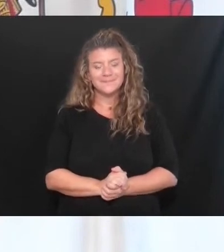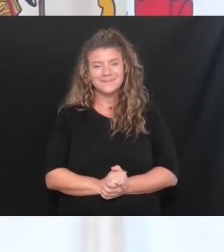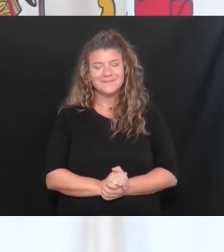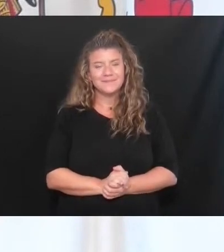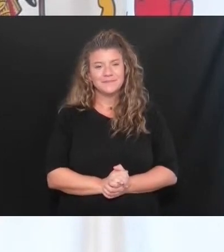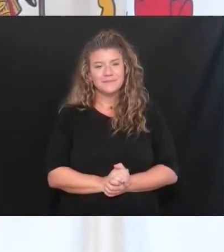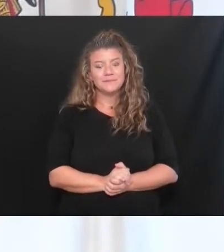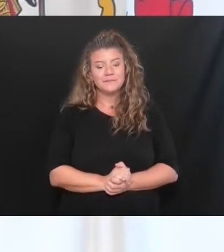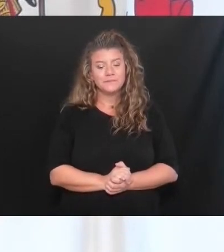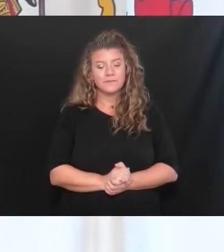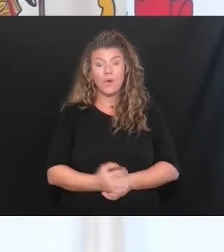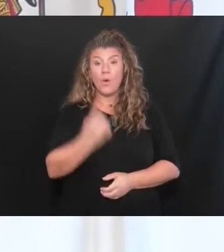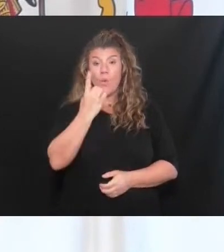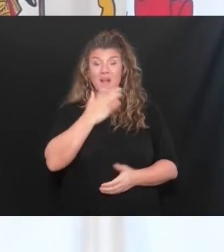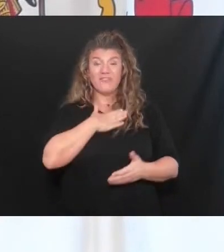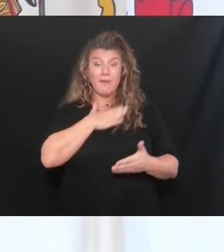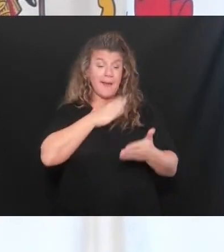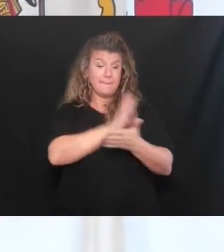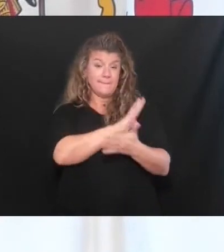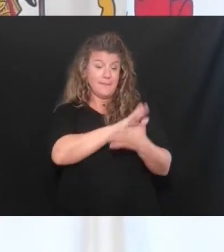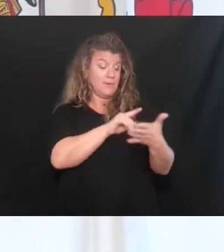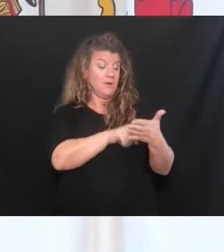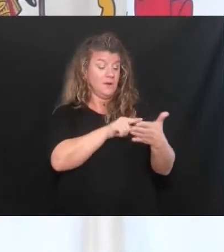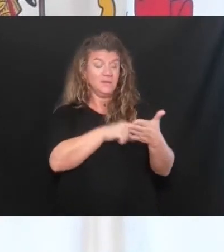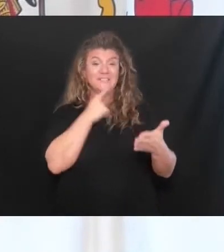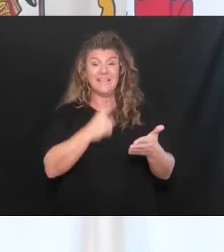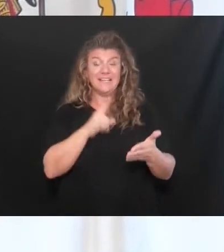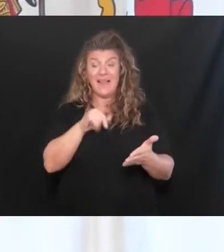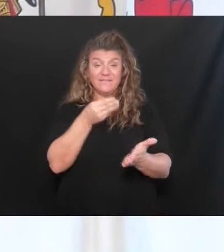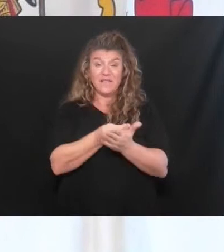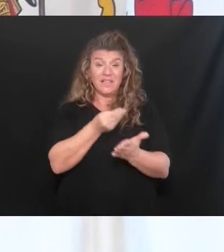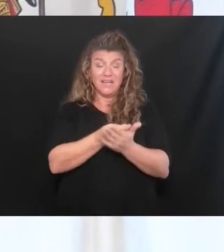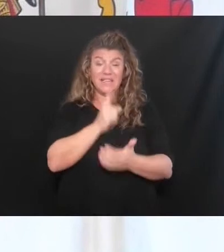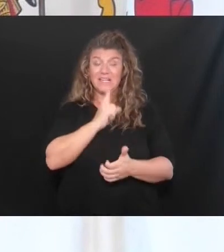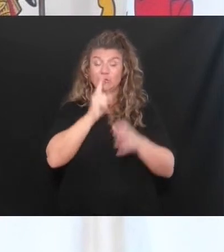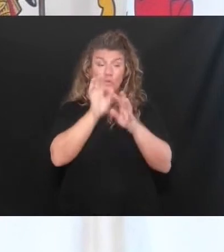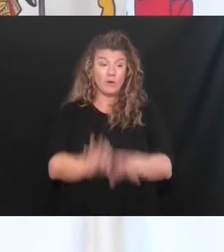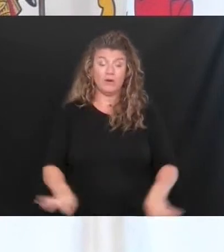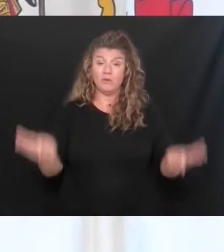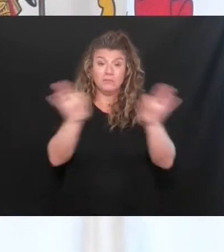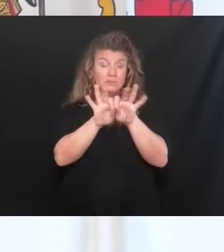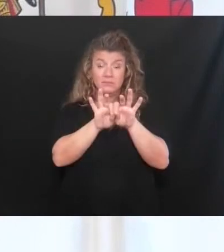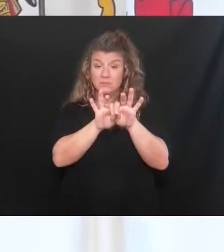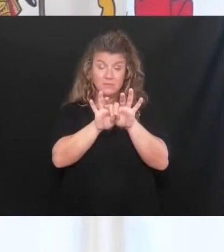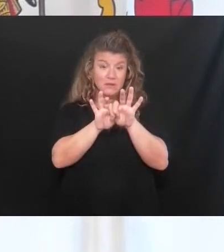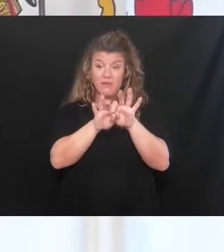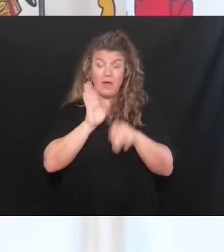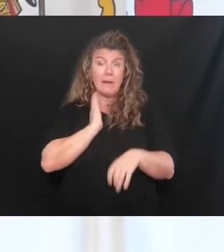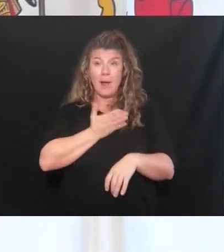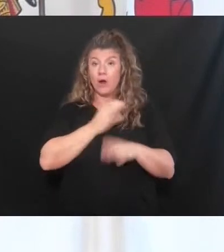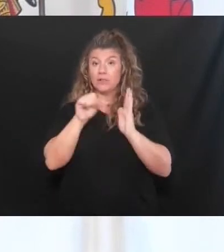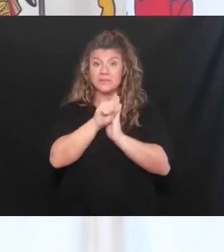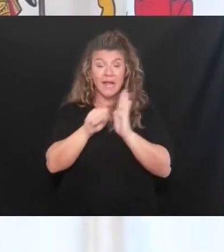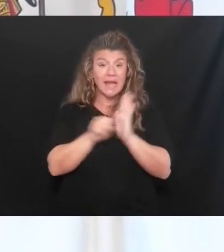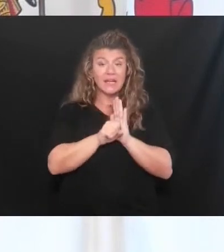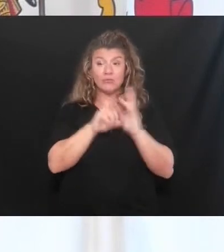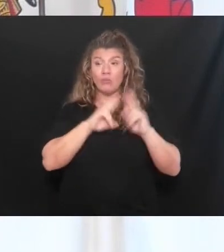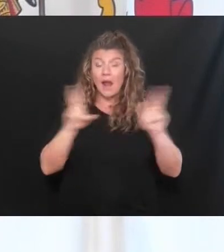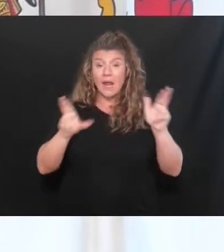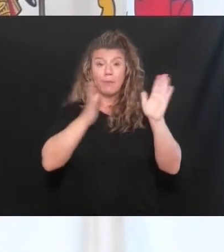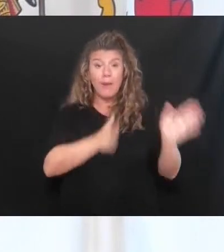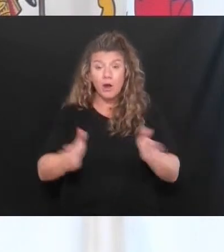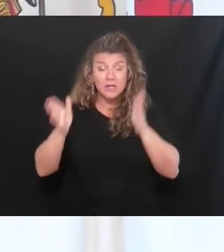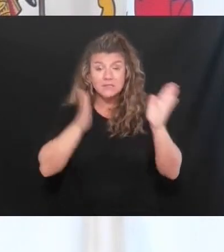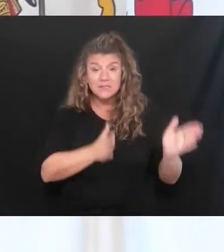One other note that I have here, and there's no question, the funding is critical, from the standpoint of our stated preparedness and